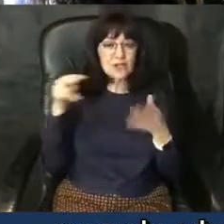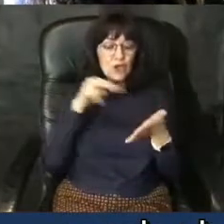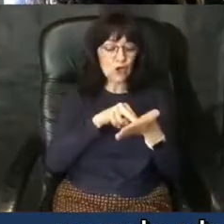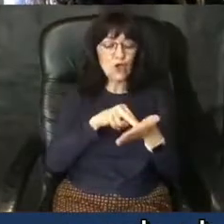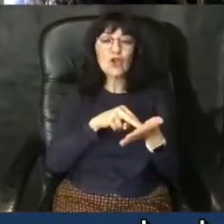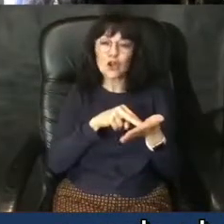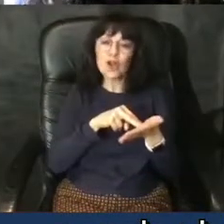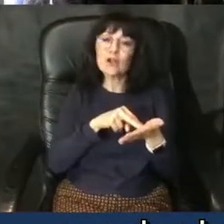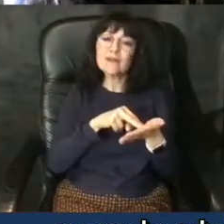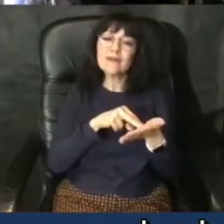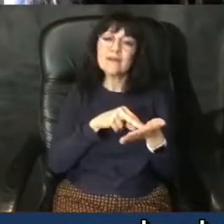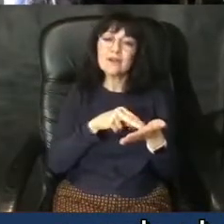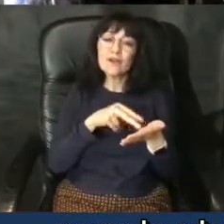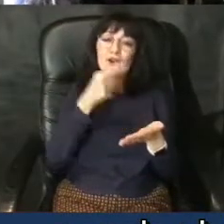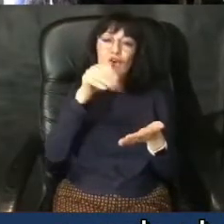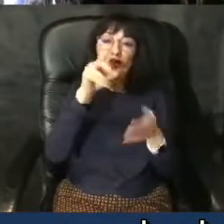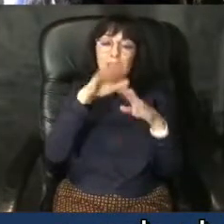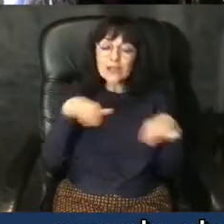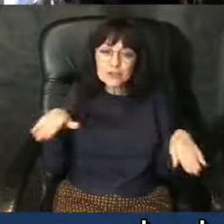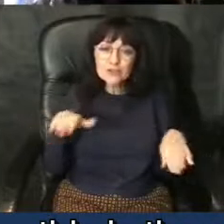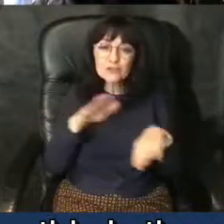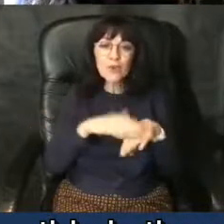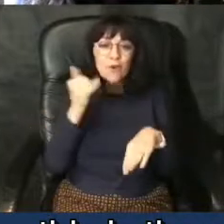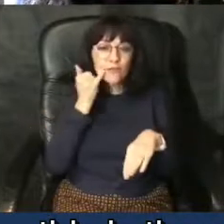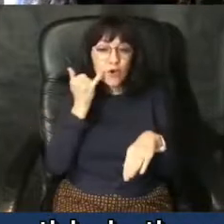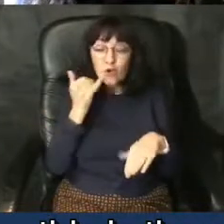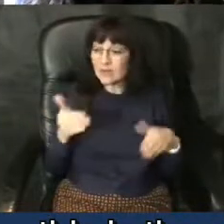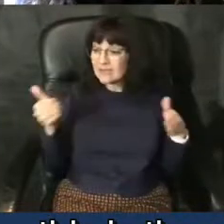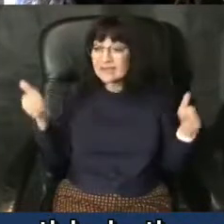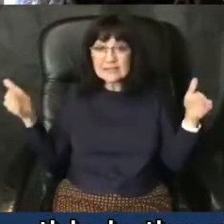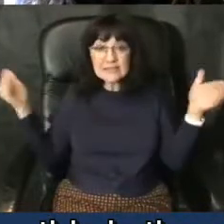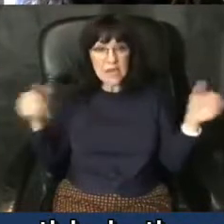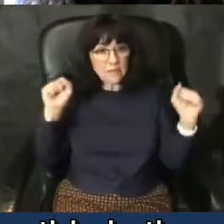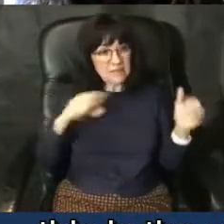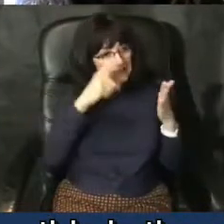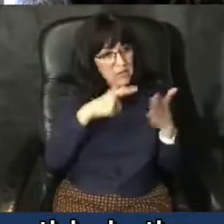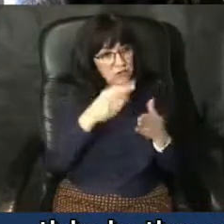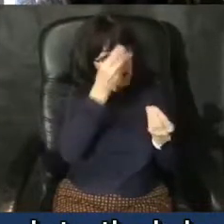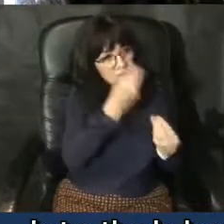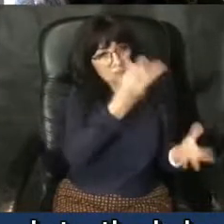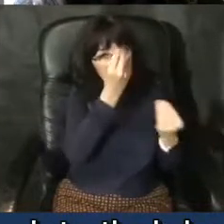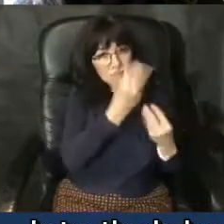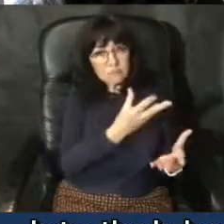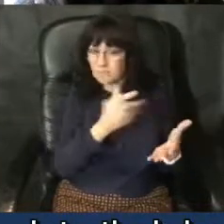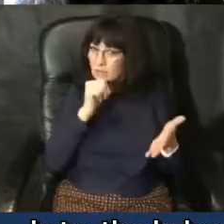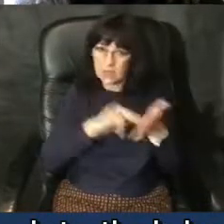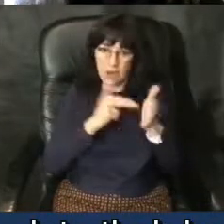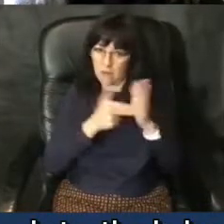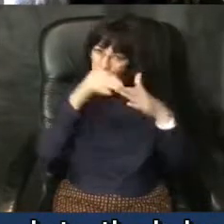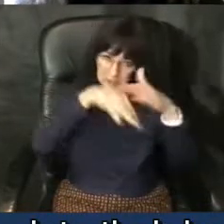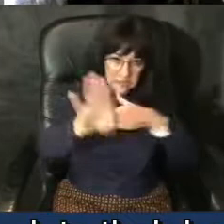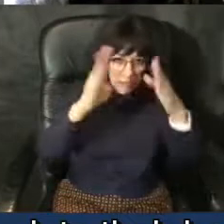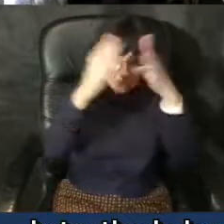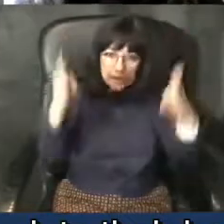people visiting. We encourage neighbors to be good neighbors. This is the chance when you can step up. Doesn't mean you go into their house and